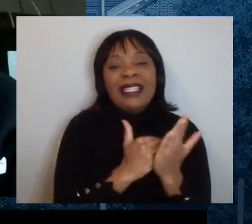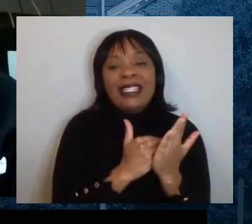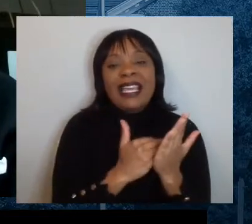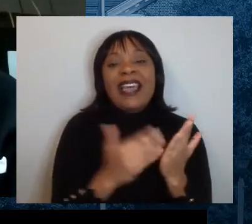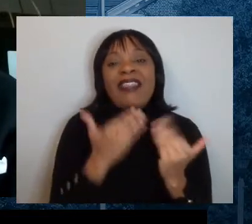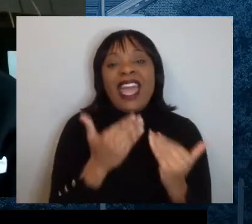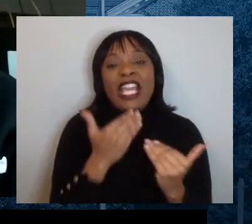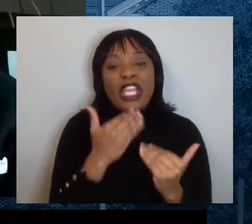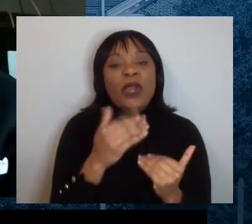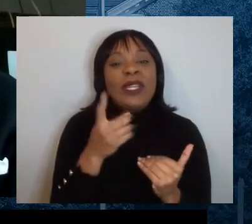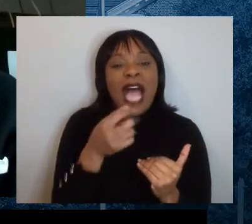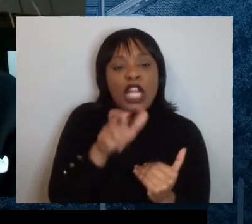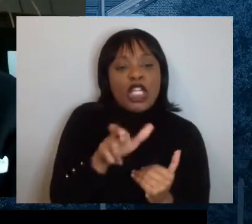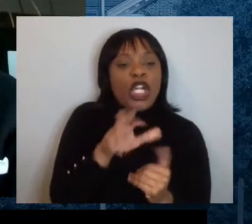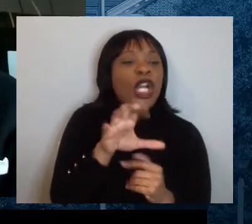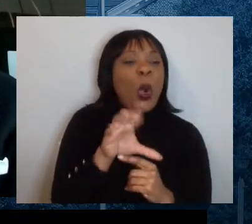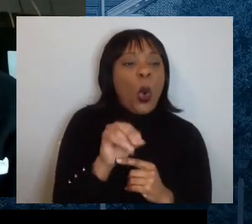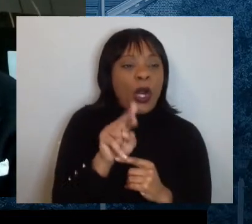this morning